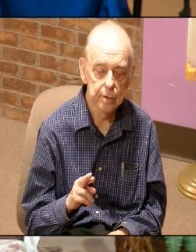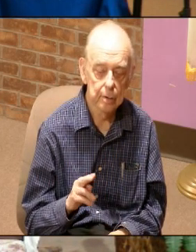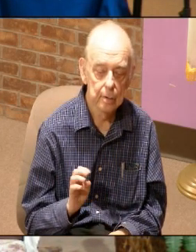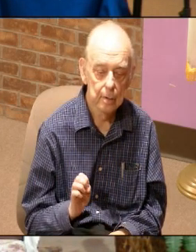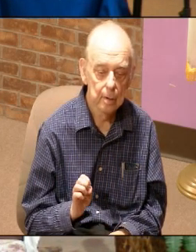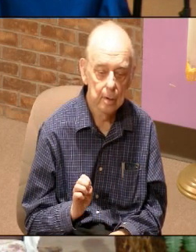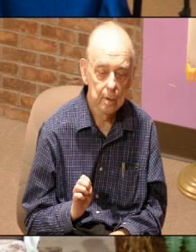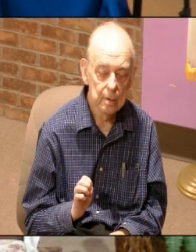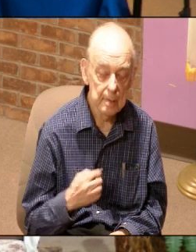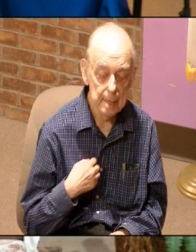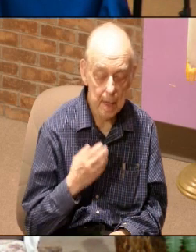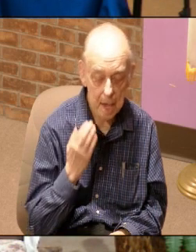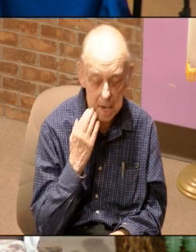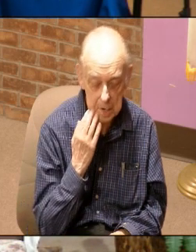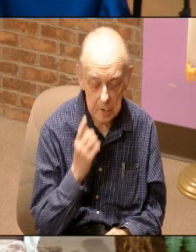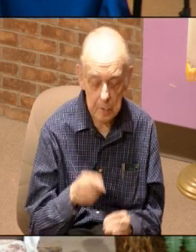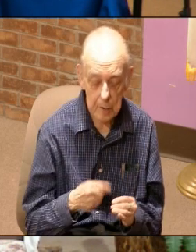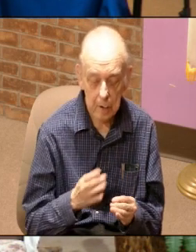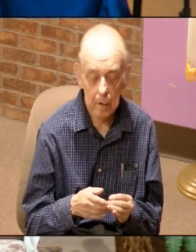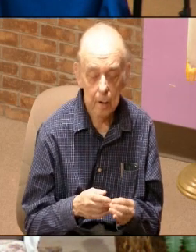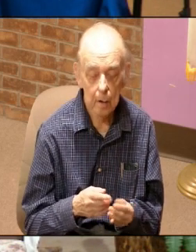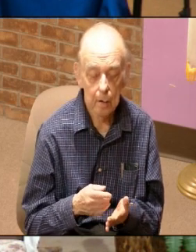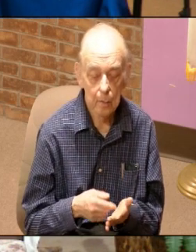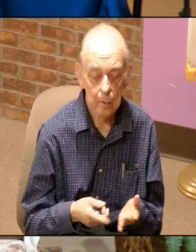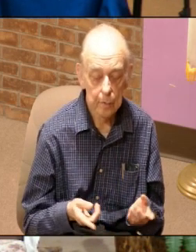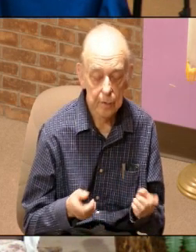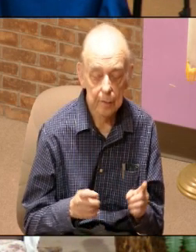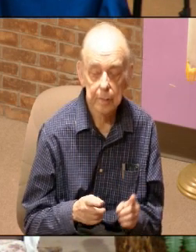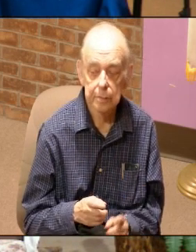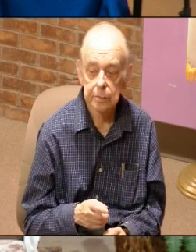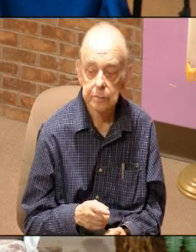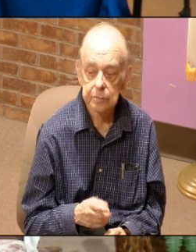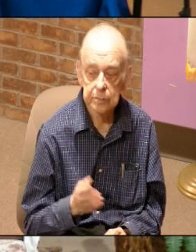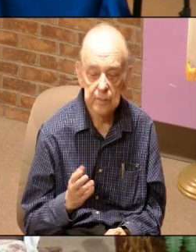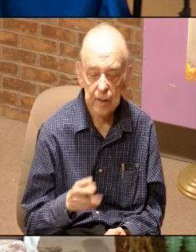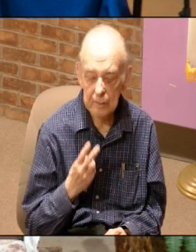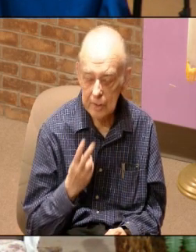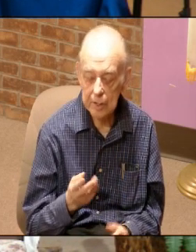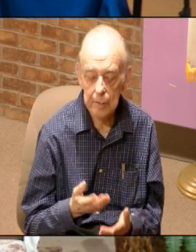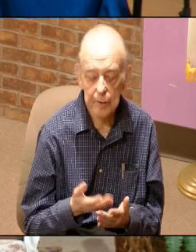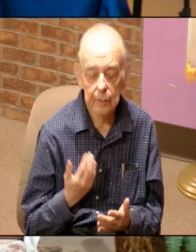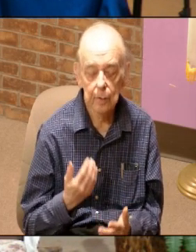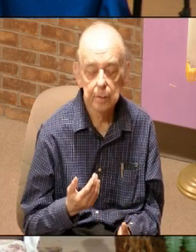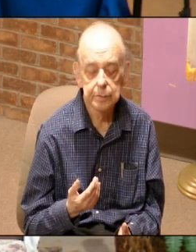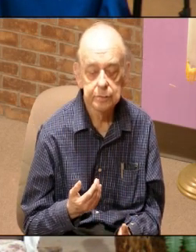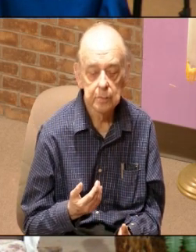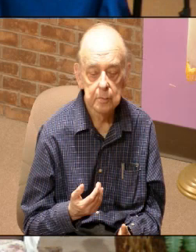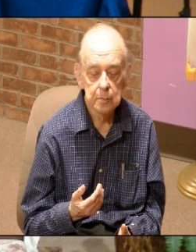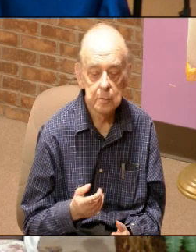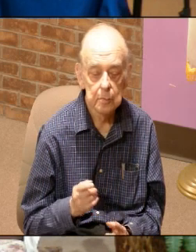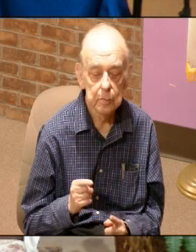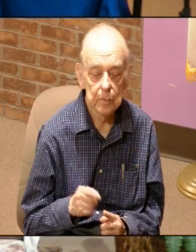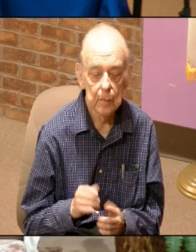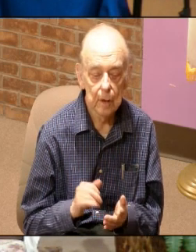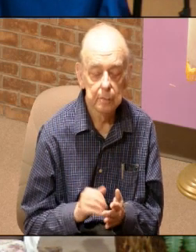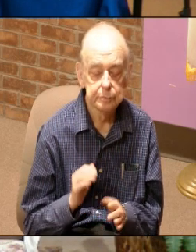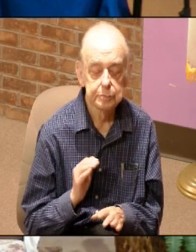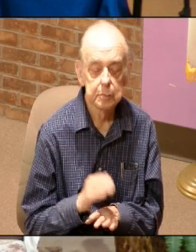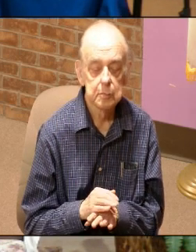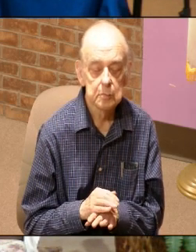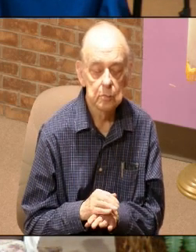kind of knew about what this was and stuff but I never seen it until that night